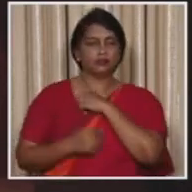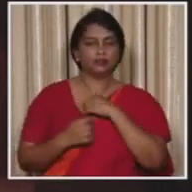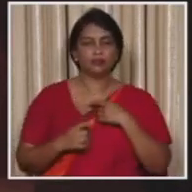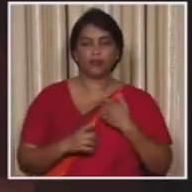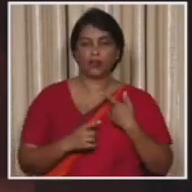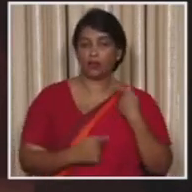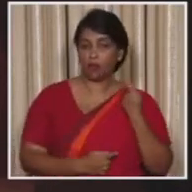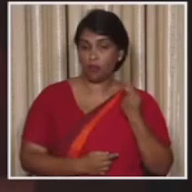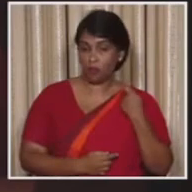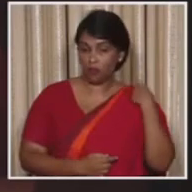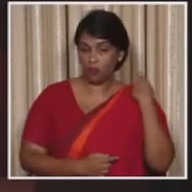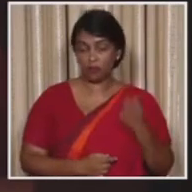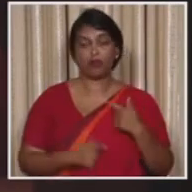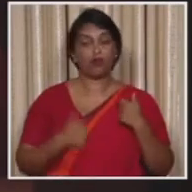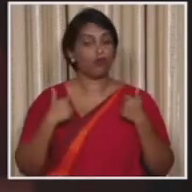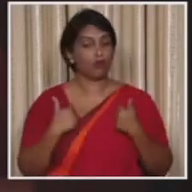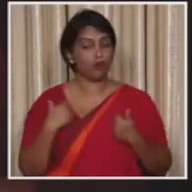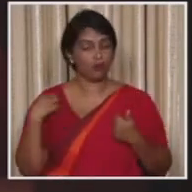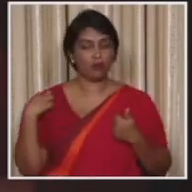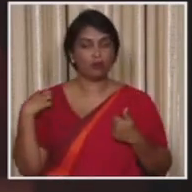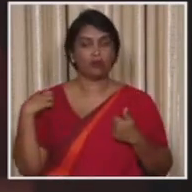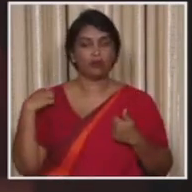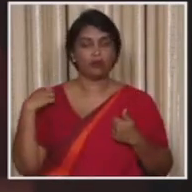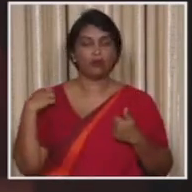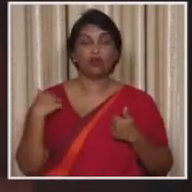capitalism with a human face, but also